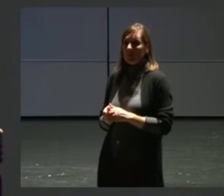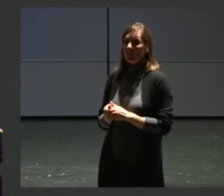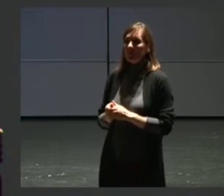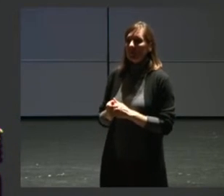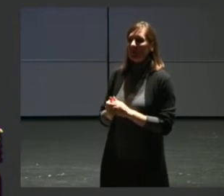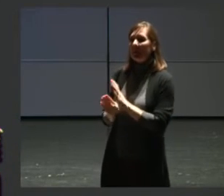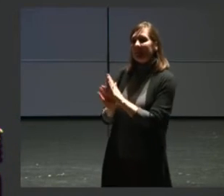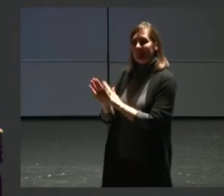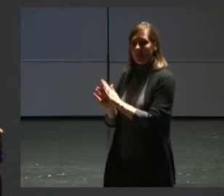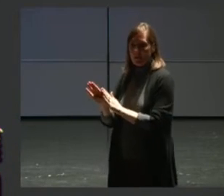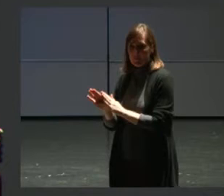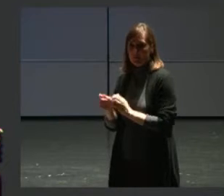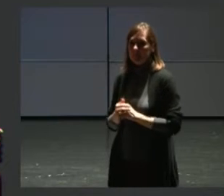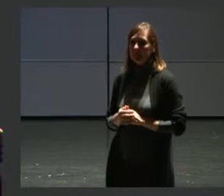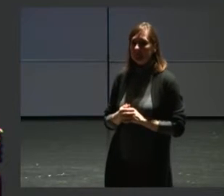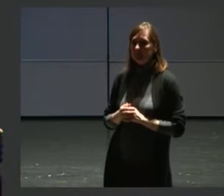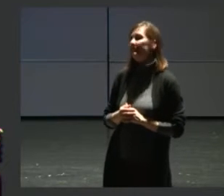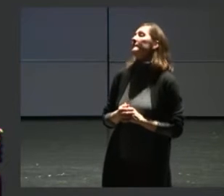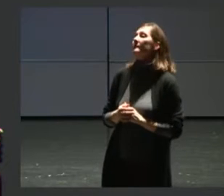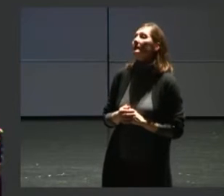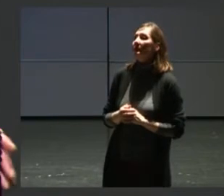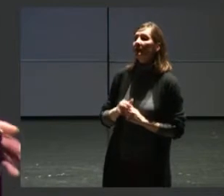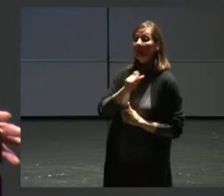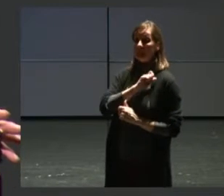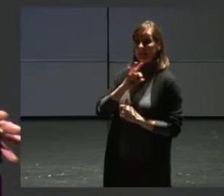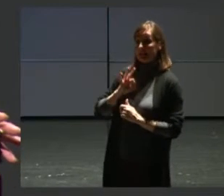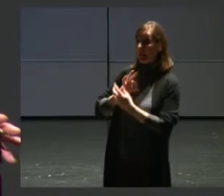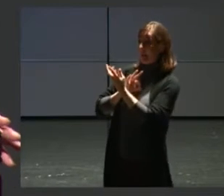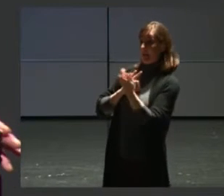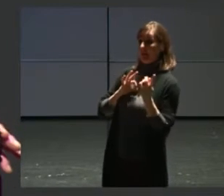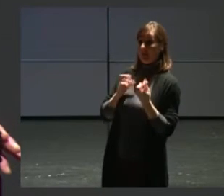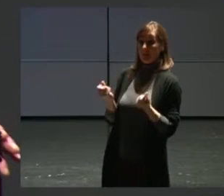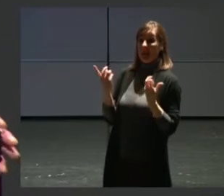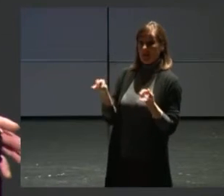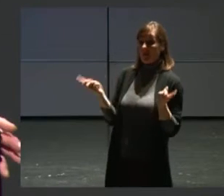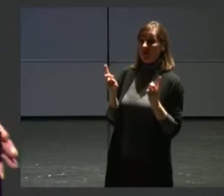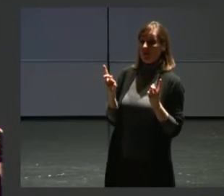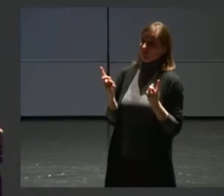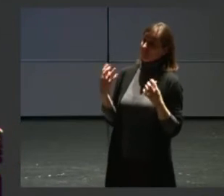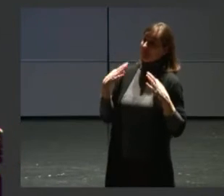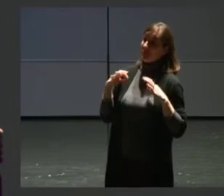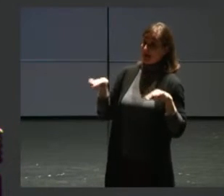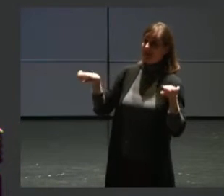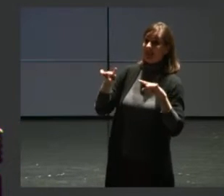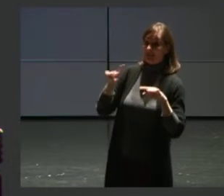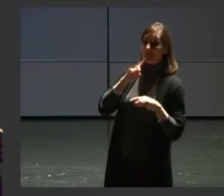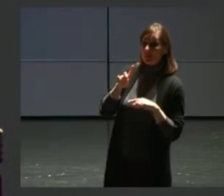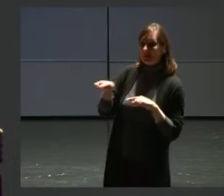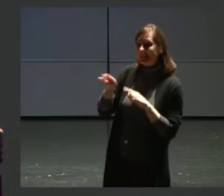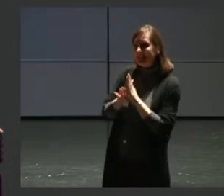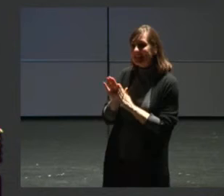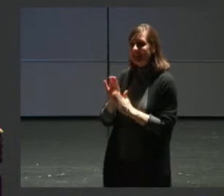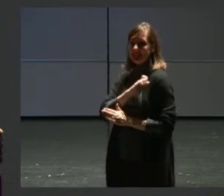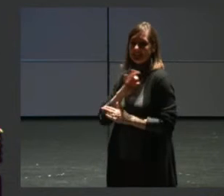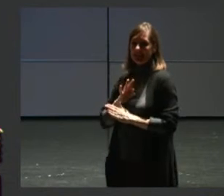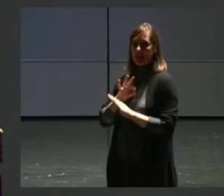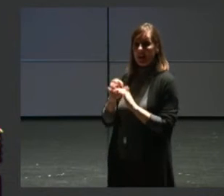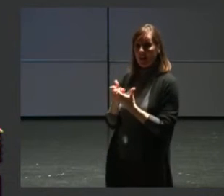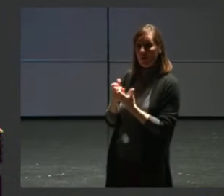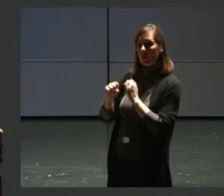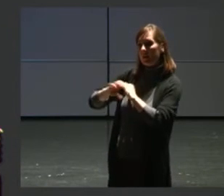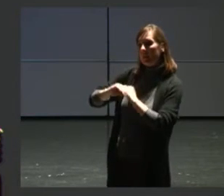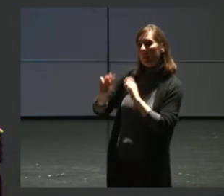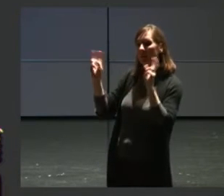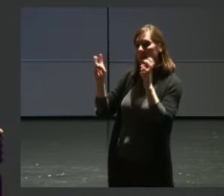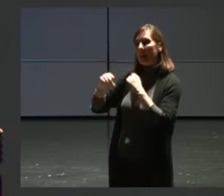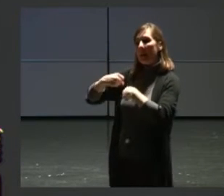development. And I give our staff and so many of you credit, our development staff, in terms of our campaign, which is called Made